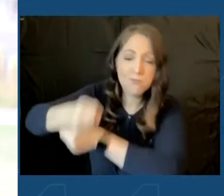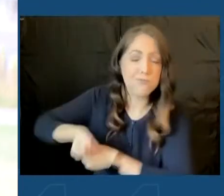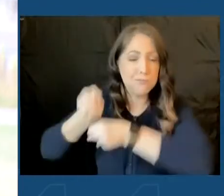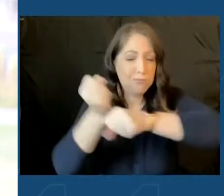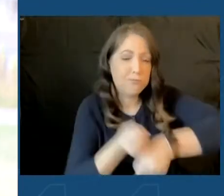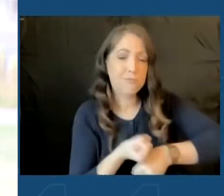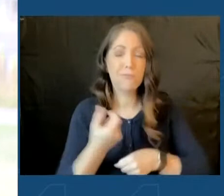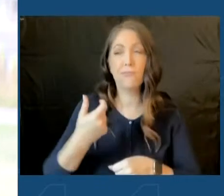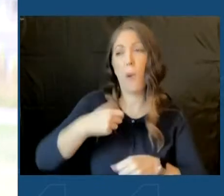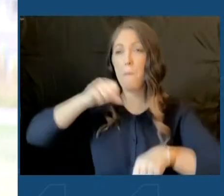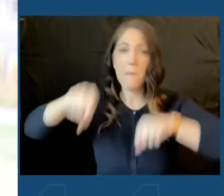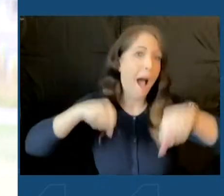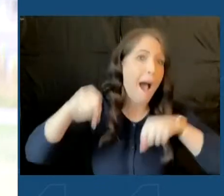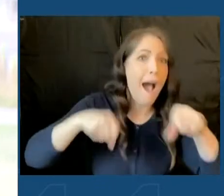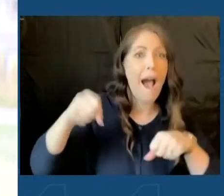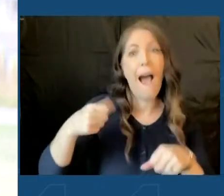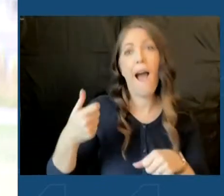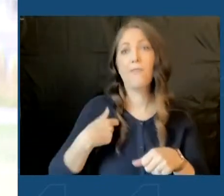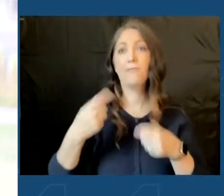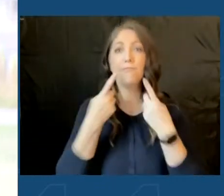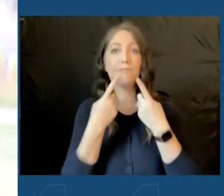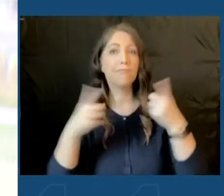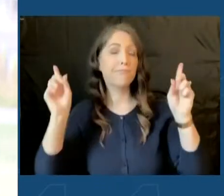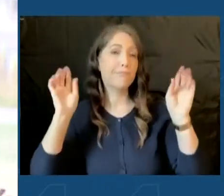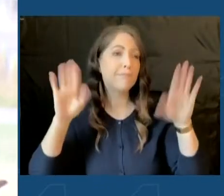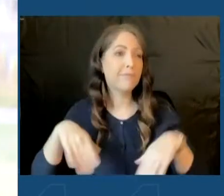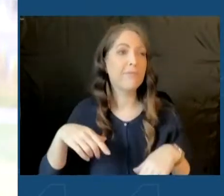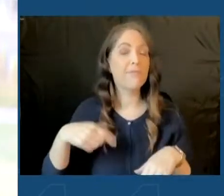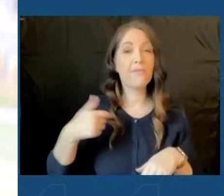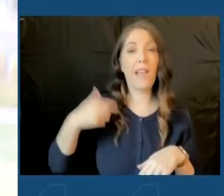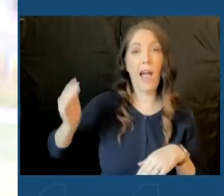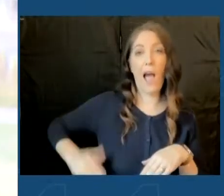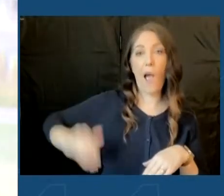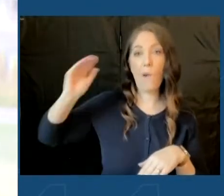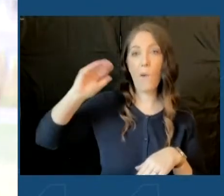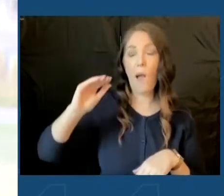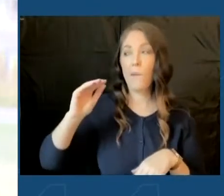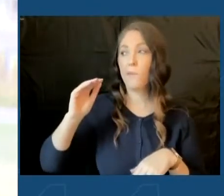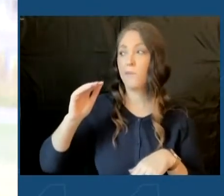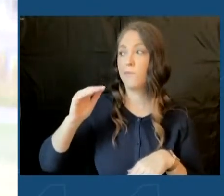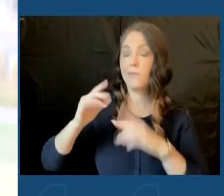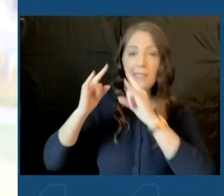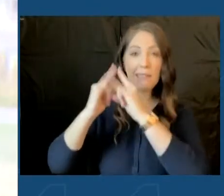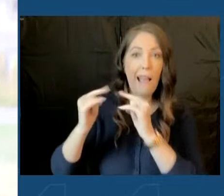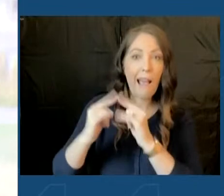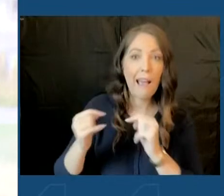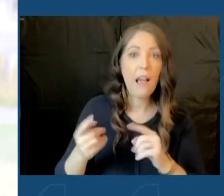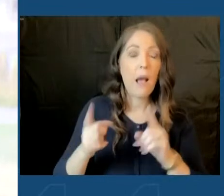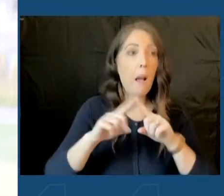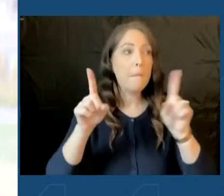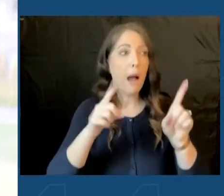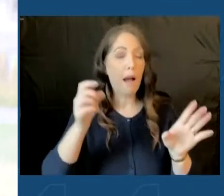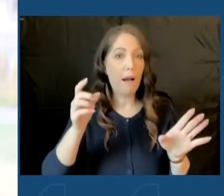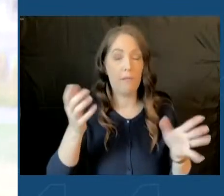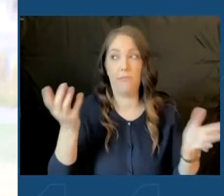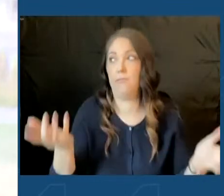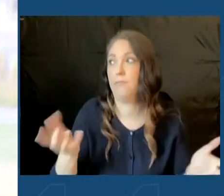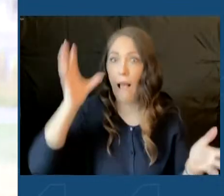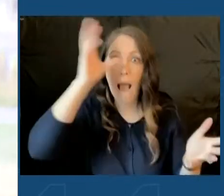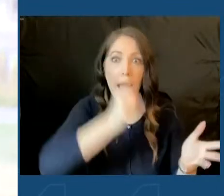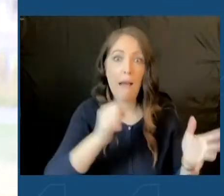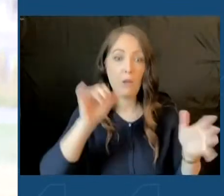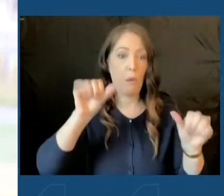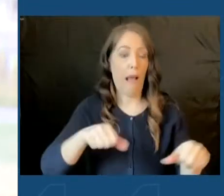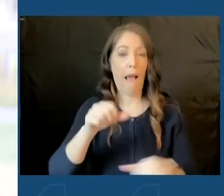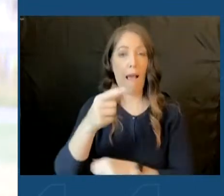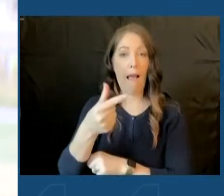and seeing beautiful glamping. I didn't know. I used to grow up in a tent. I didn't know what glamping was. You can have a chandelier in a tent, apparently.